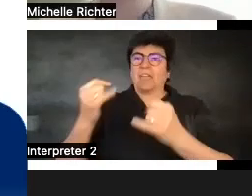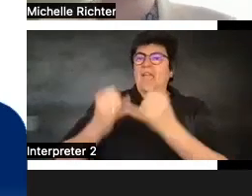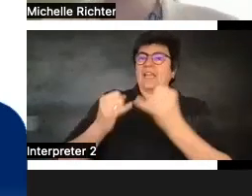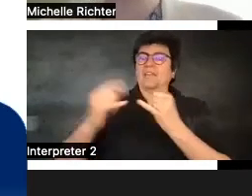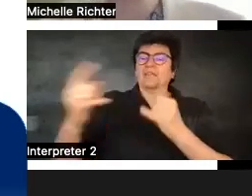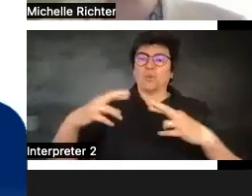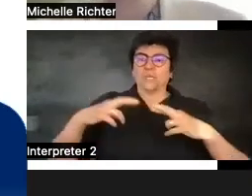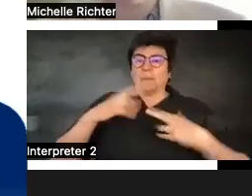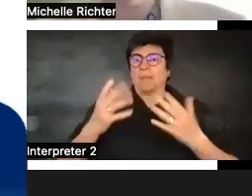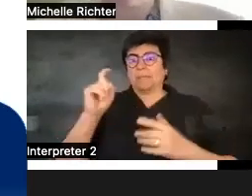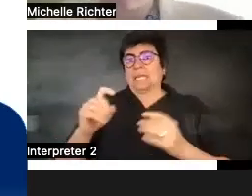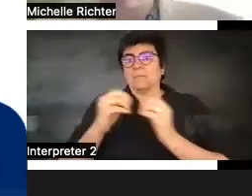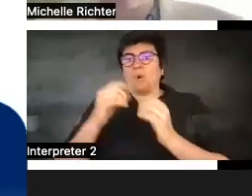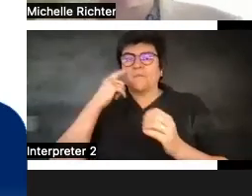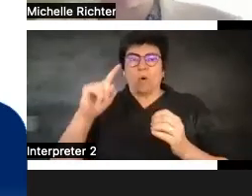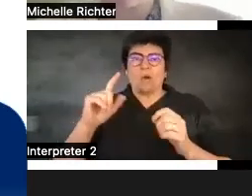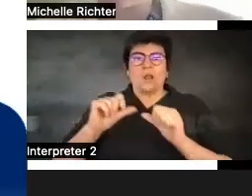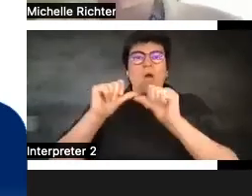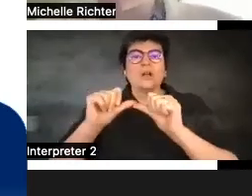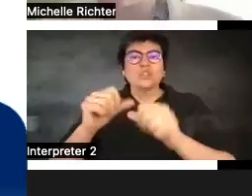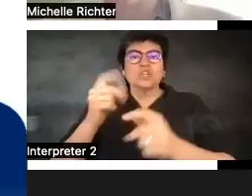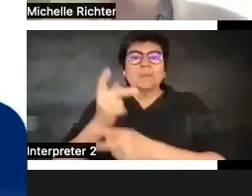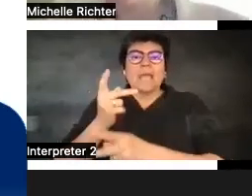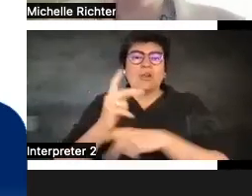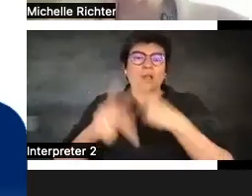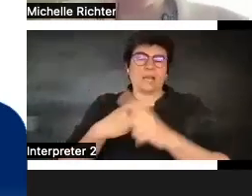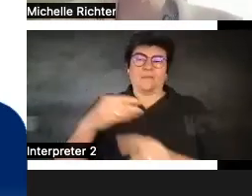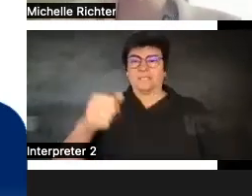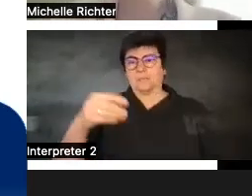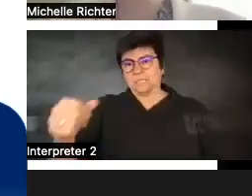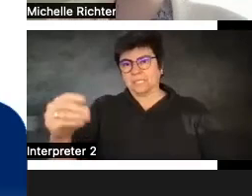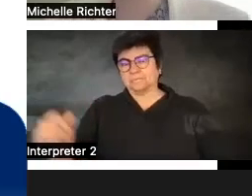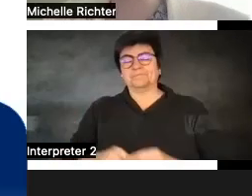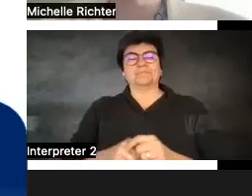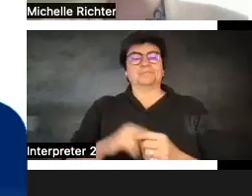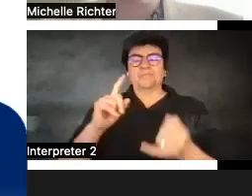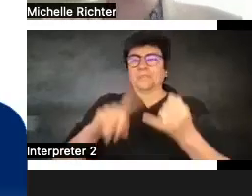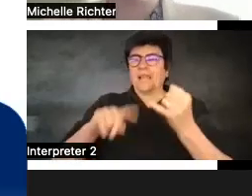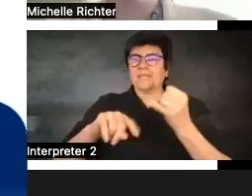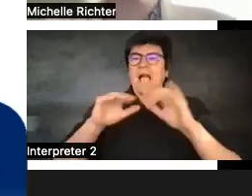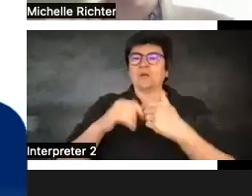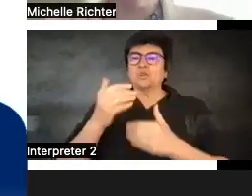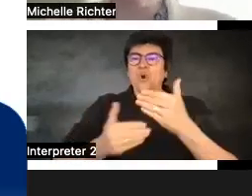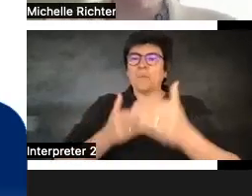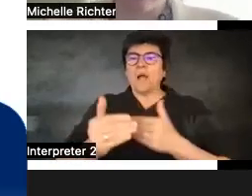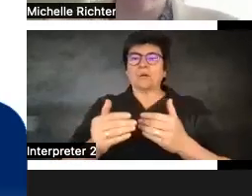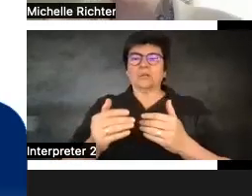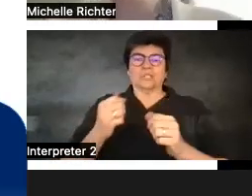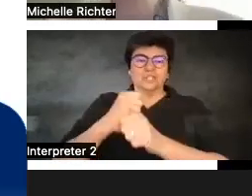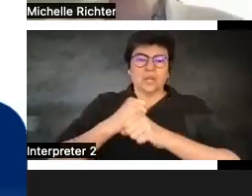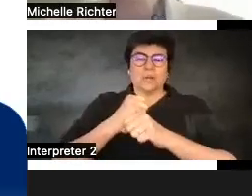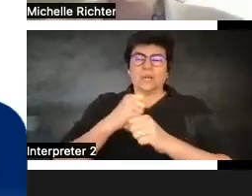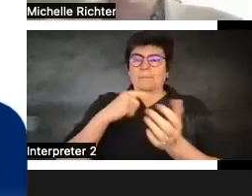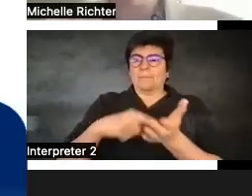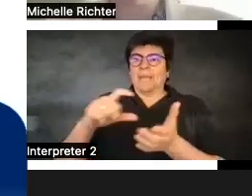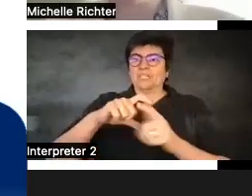more for example, for long-term care kind of expenses? And then lastly, how to go about generating a retirement paycheck. These